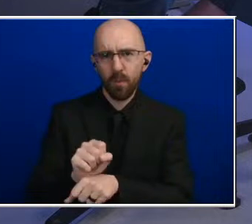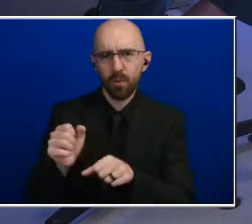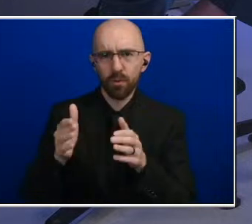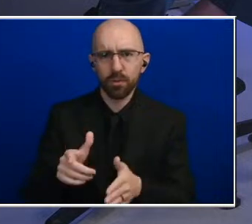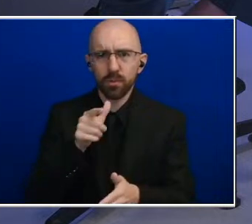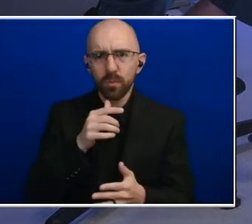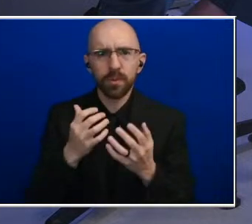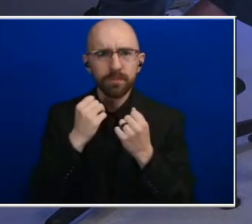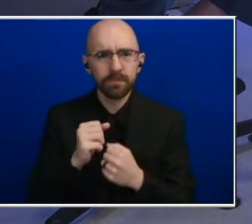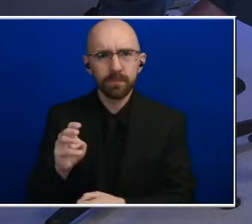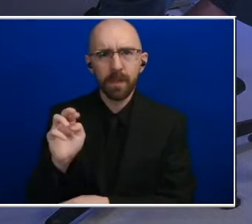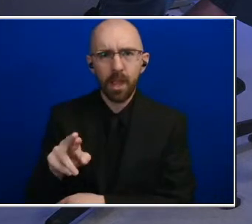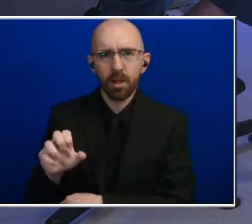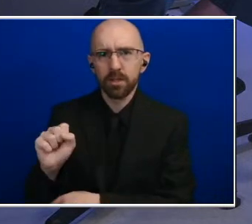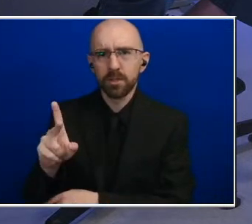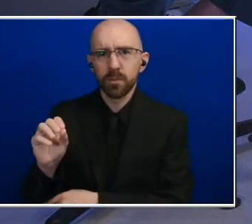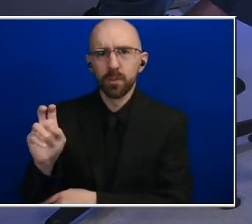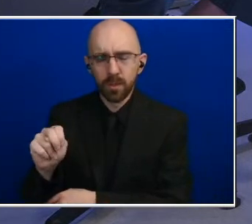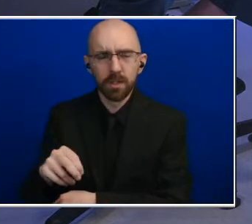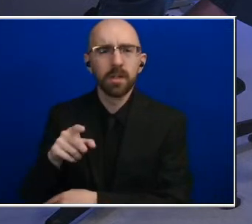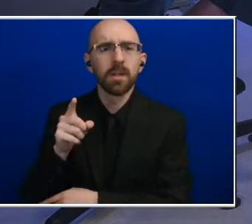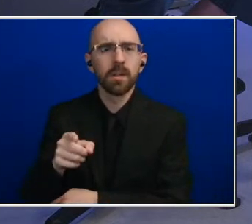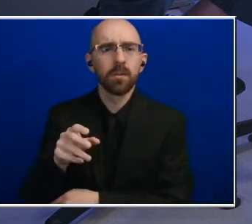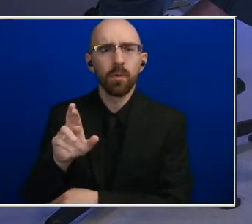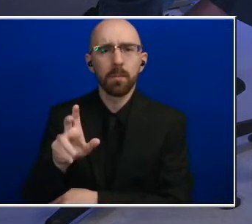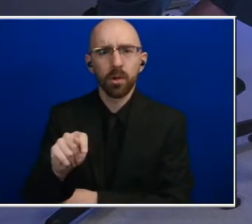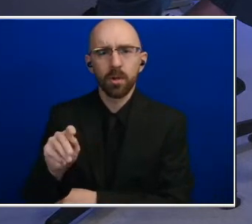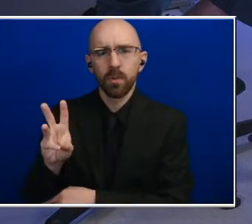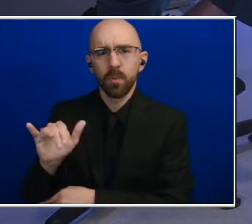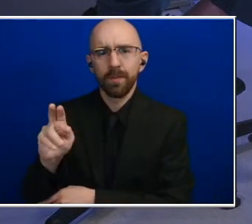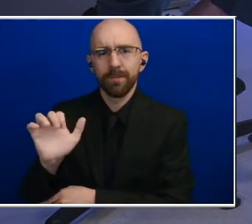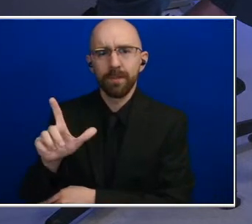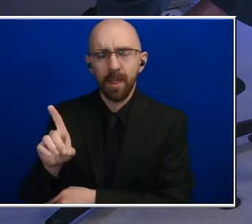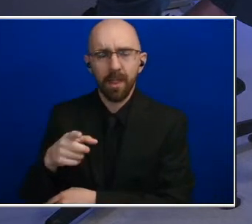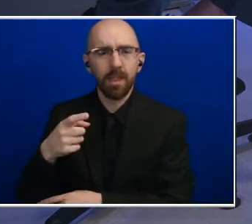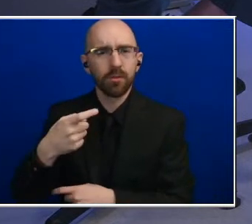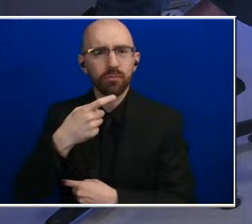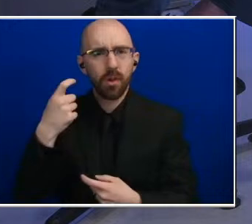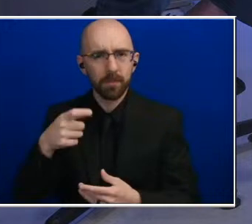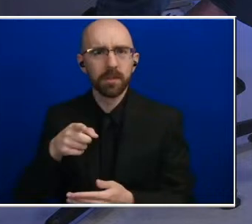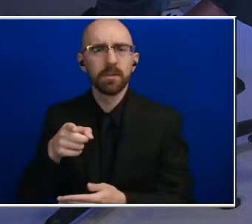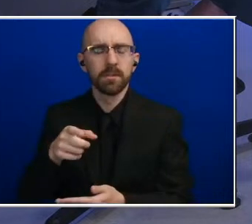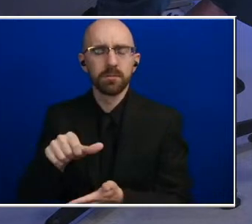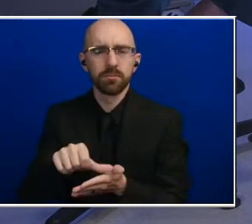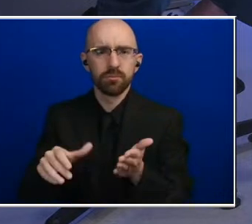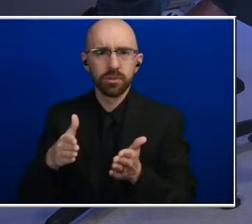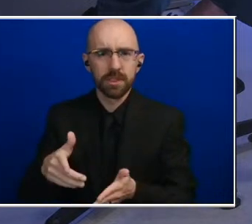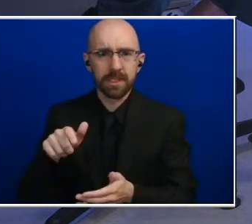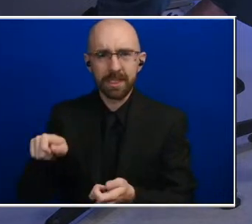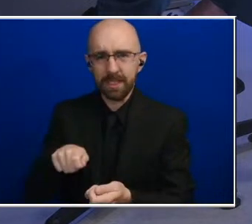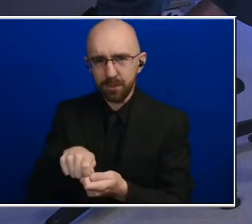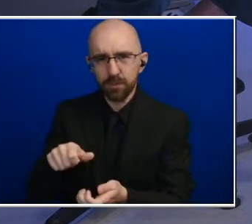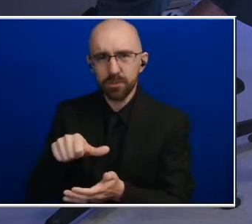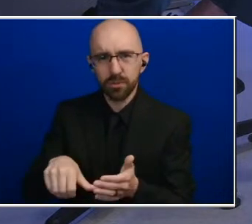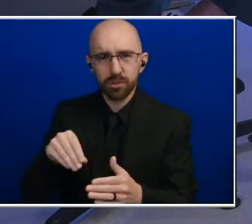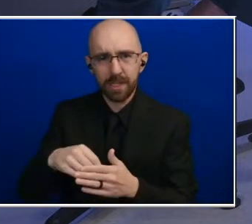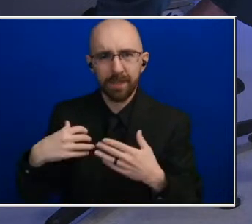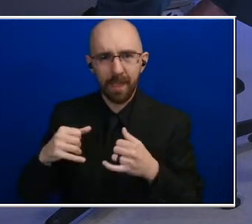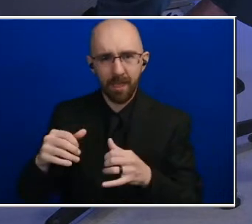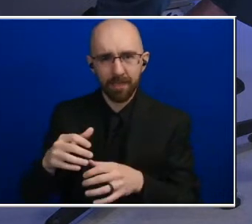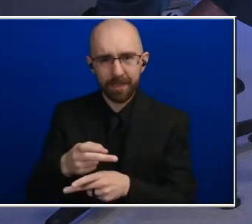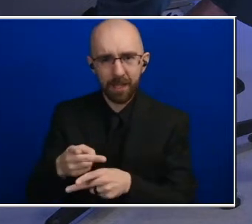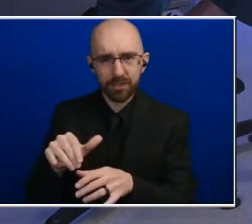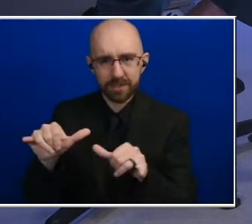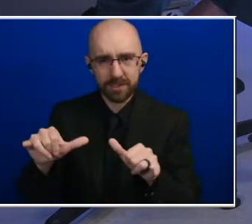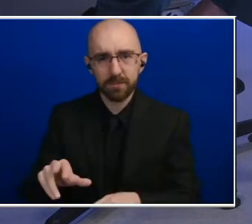Skoo. Dr. Robert Winfield is a trauma surgeon and the division director of acute care surgery at the health system. Robin Prehosp is a